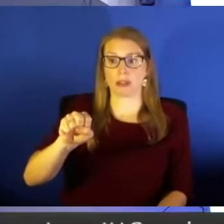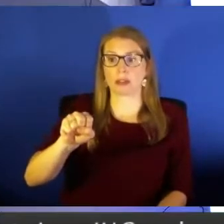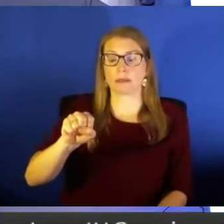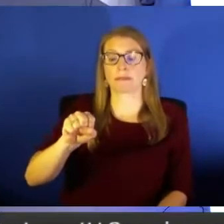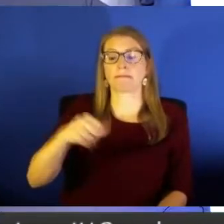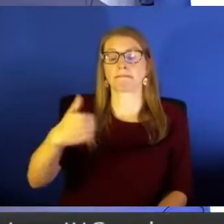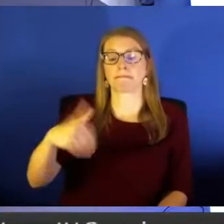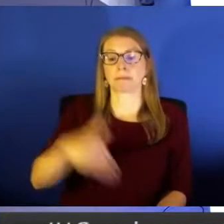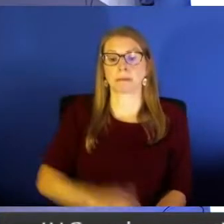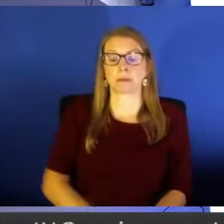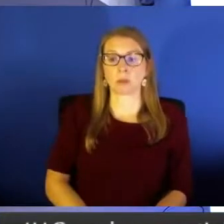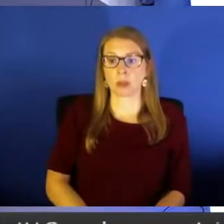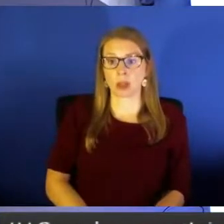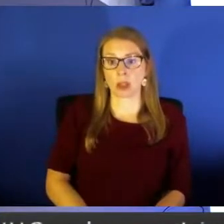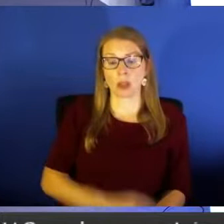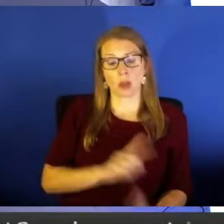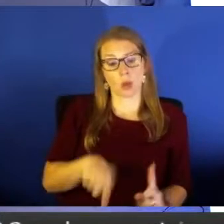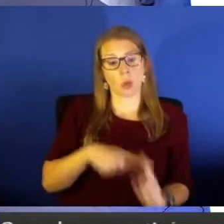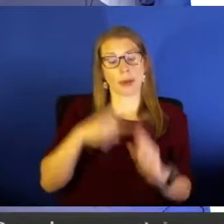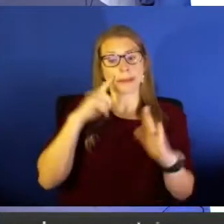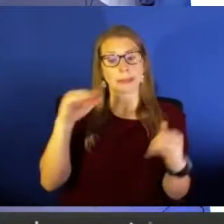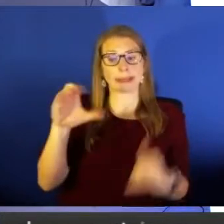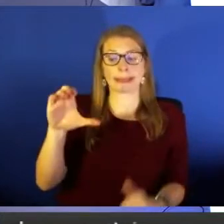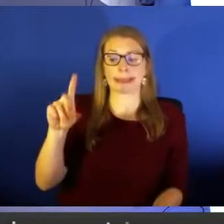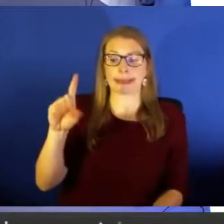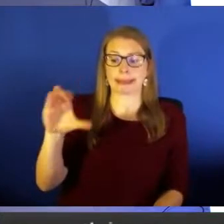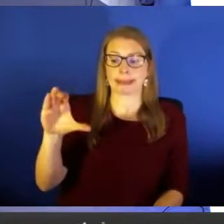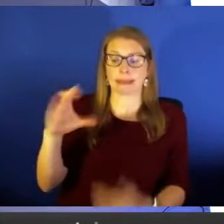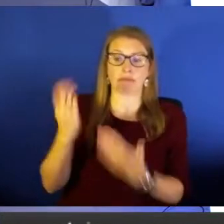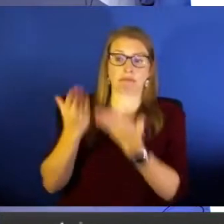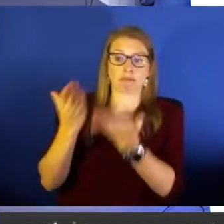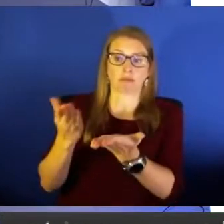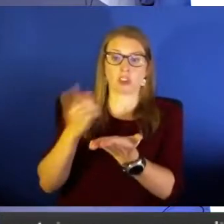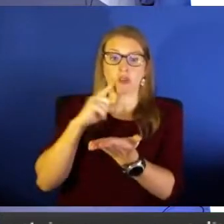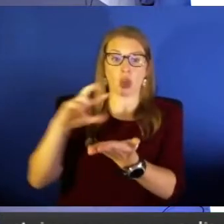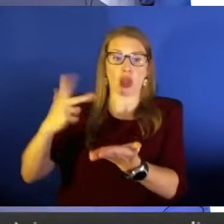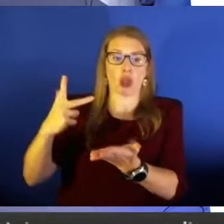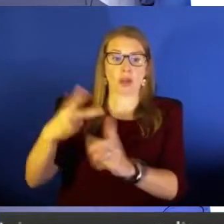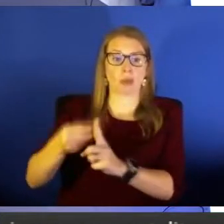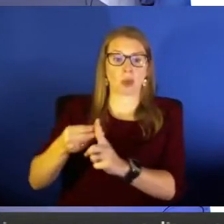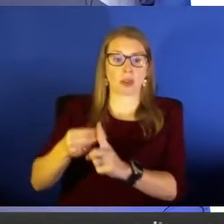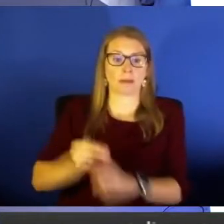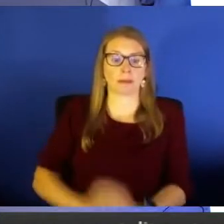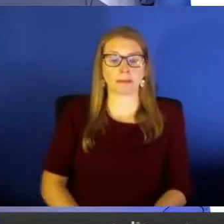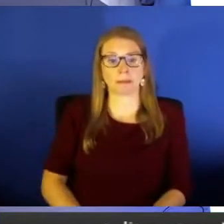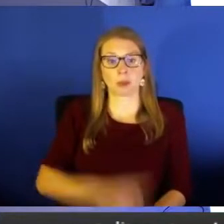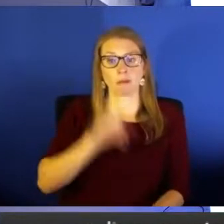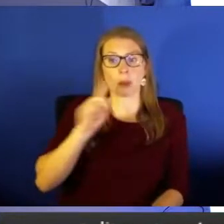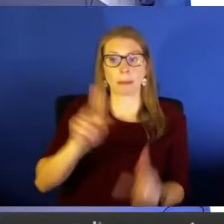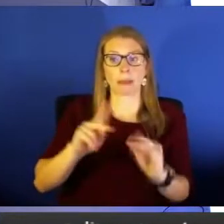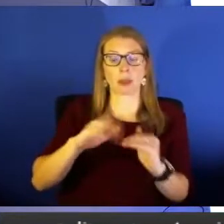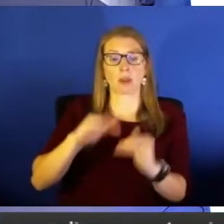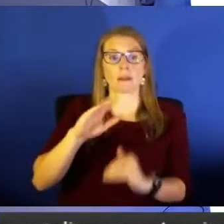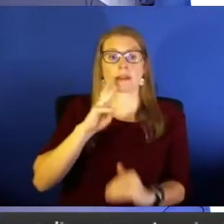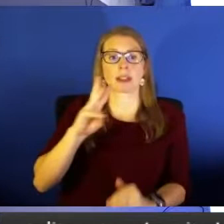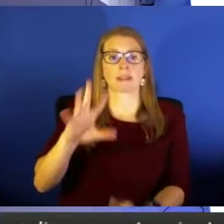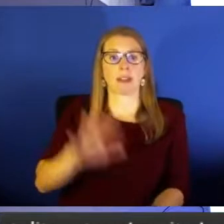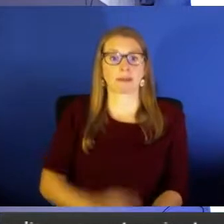morning. When could we expect the CDC to give a guidance for a 3rd booster, especially for people over the age of